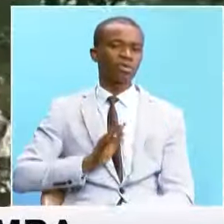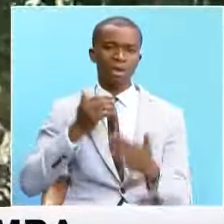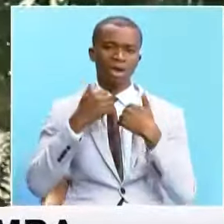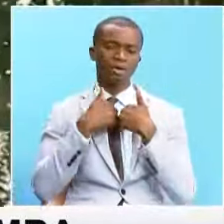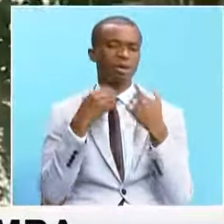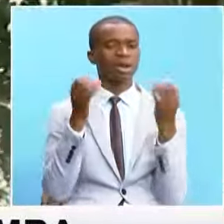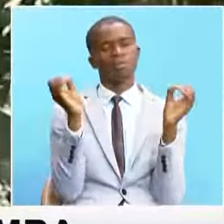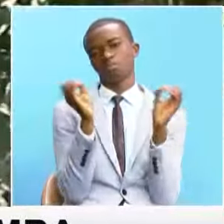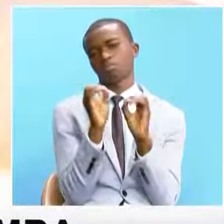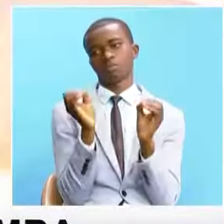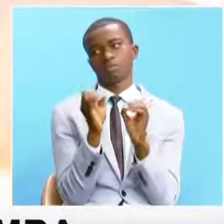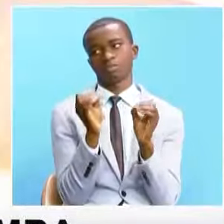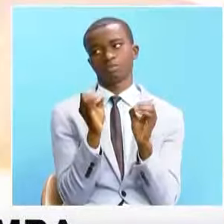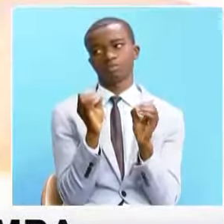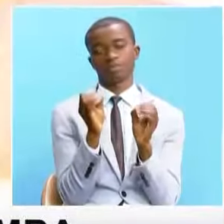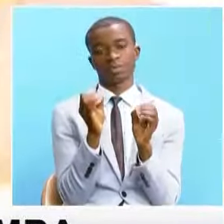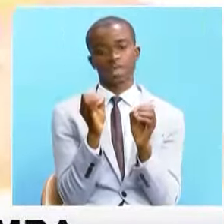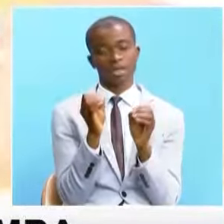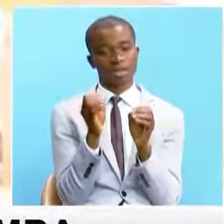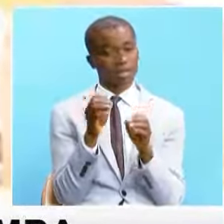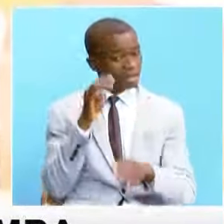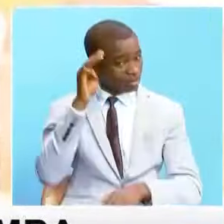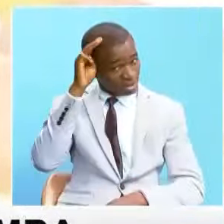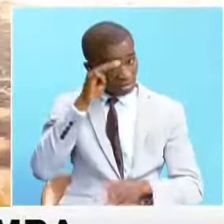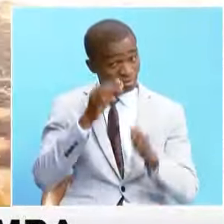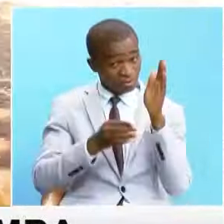Kaluli Development Foundation has joined forces with the Minister